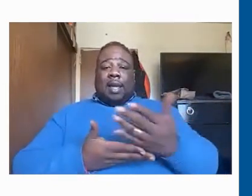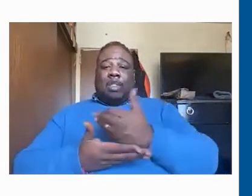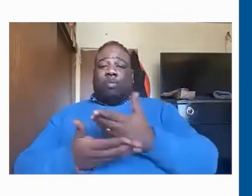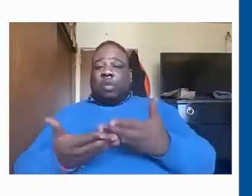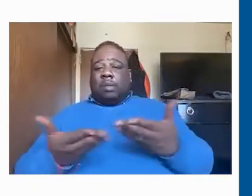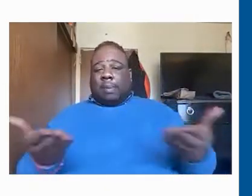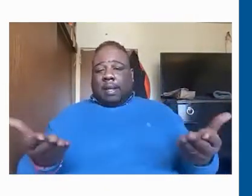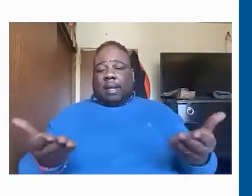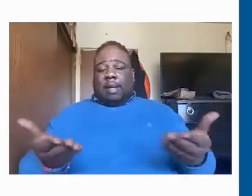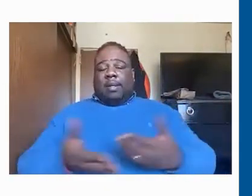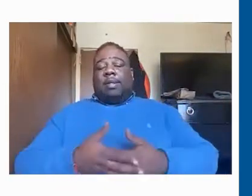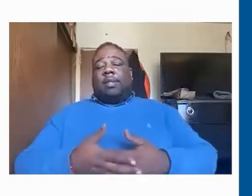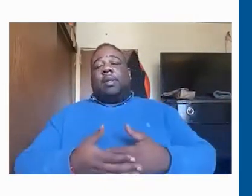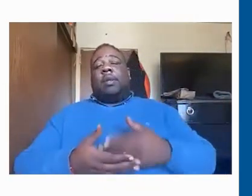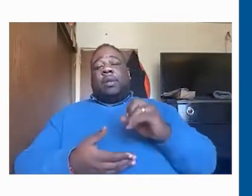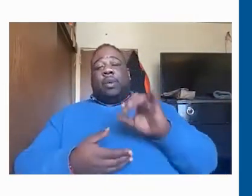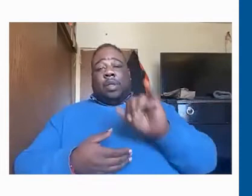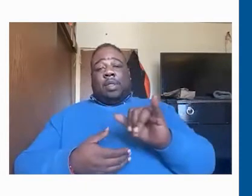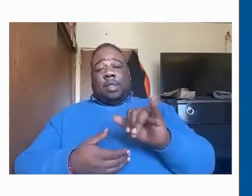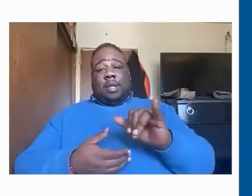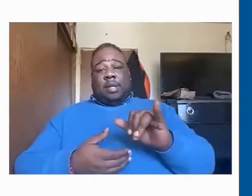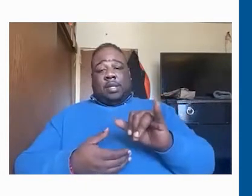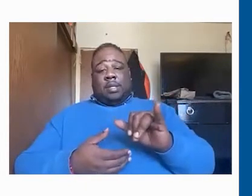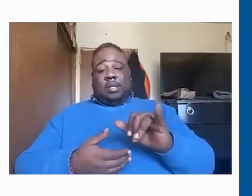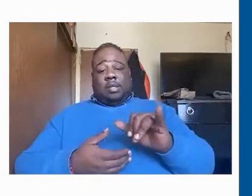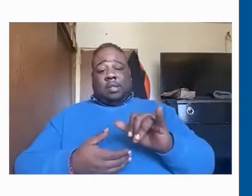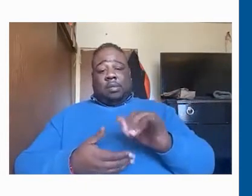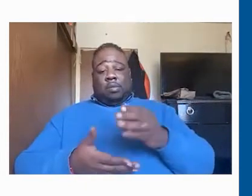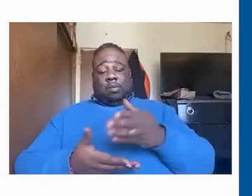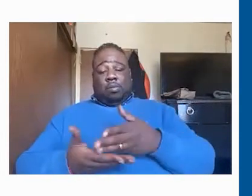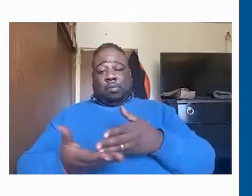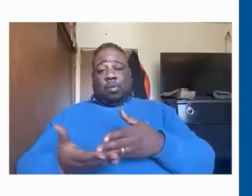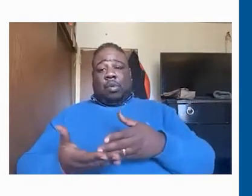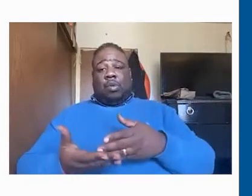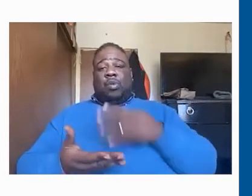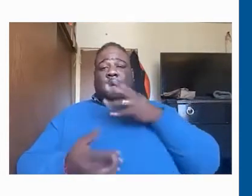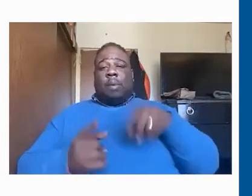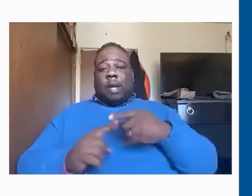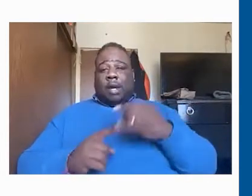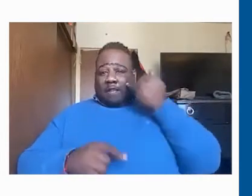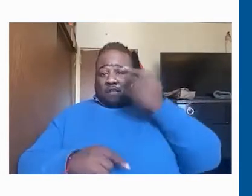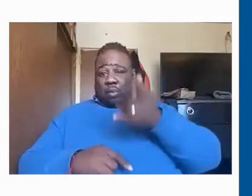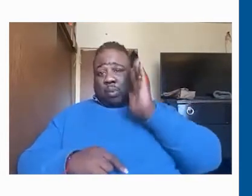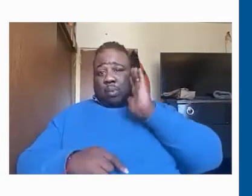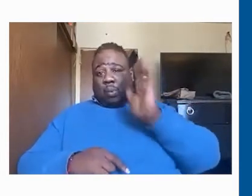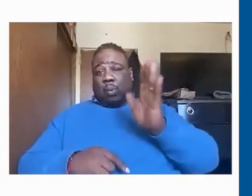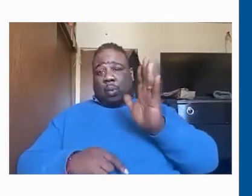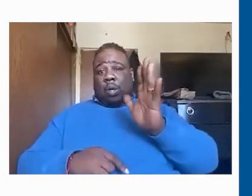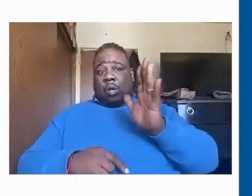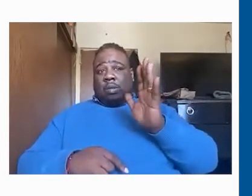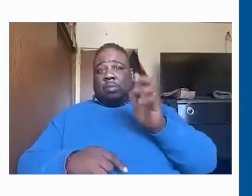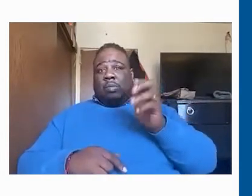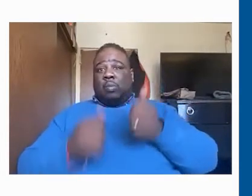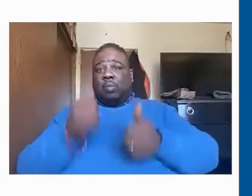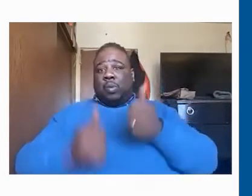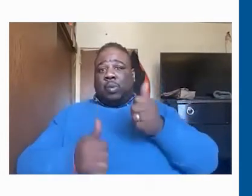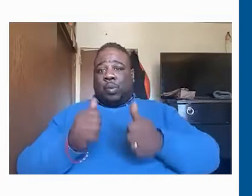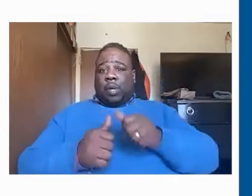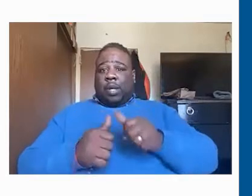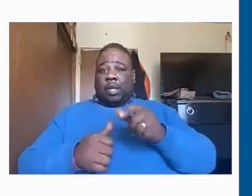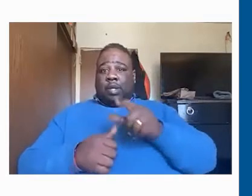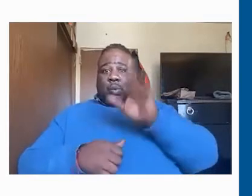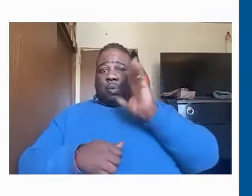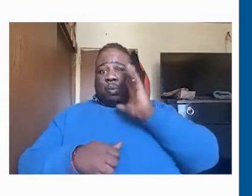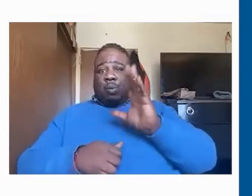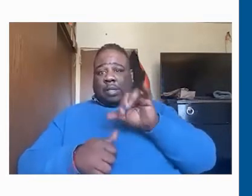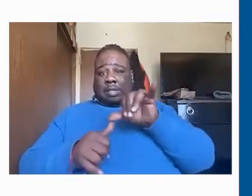section talks about, if you're going to evacuate or shelter in place. So you want to think, during an evacuation,